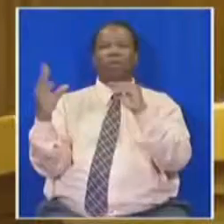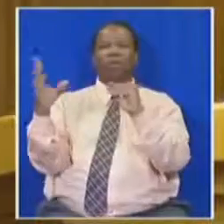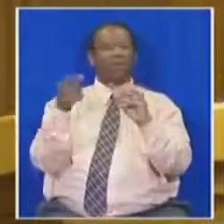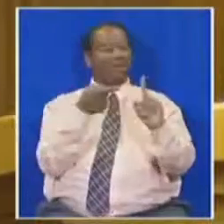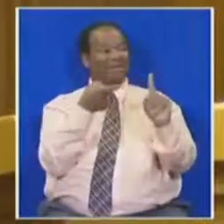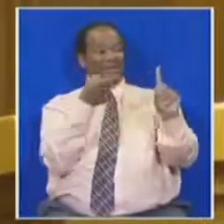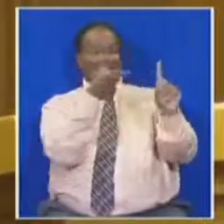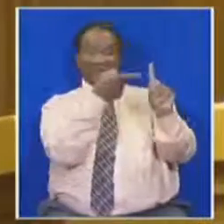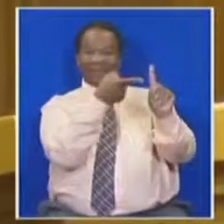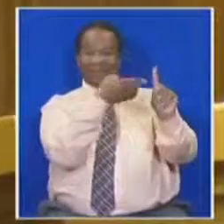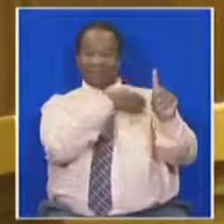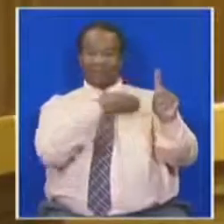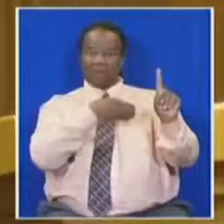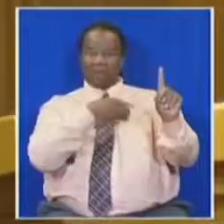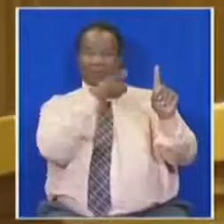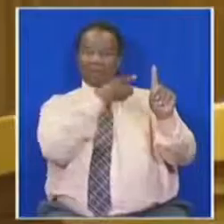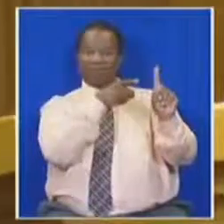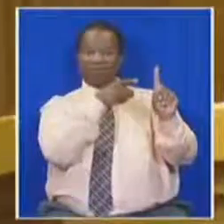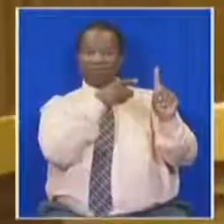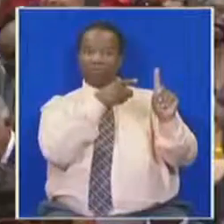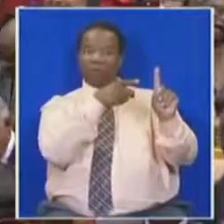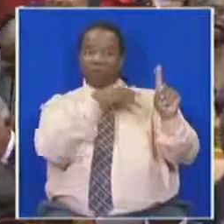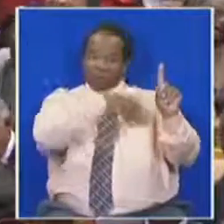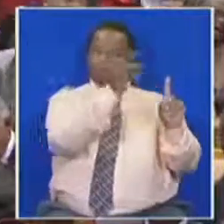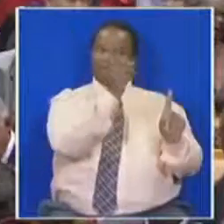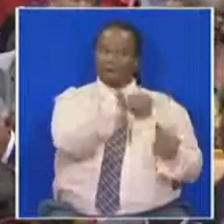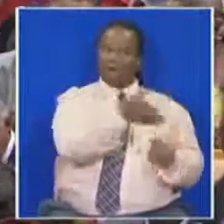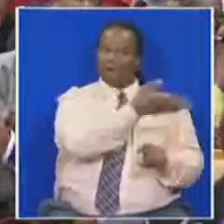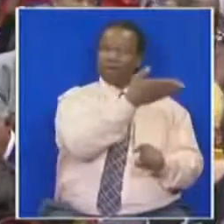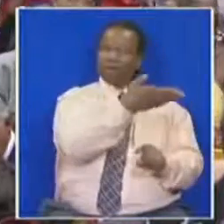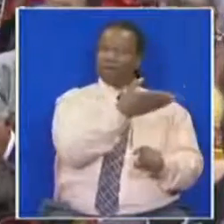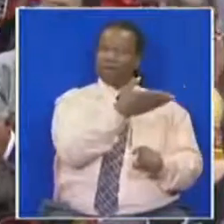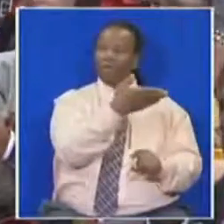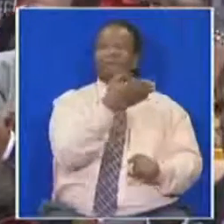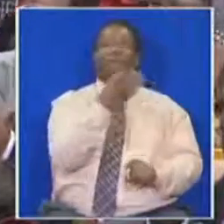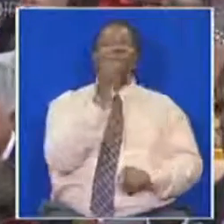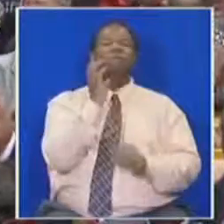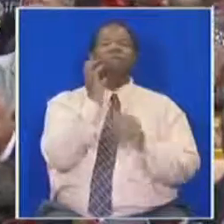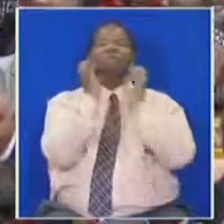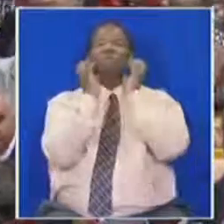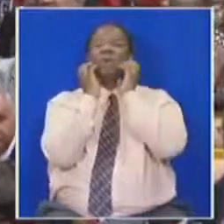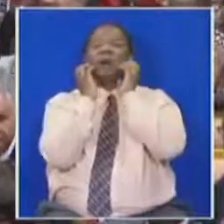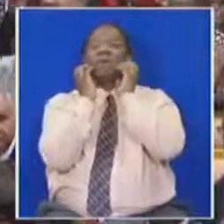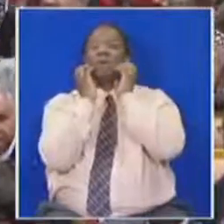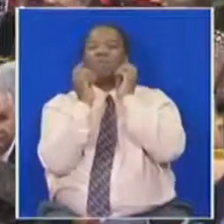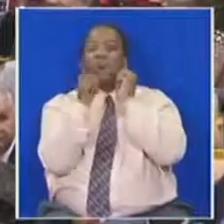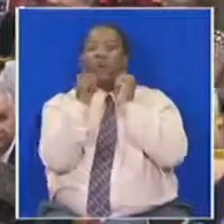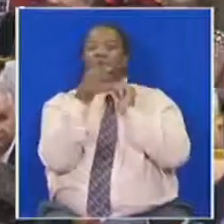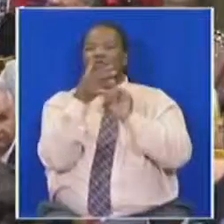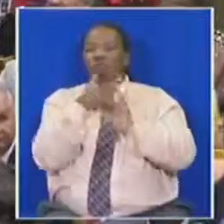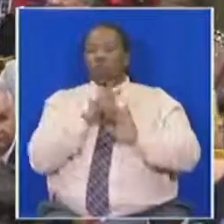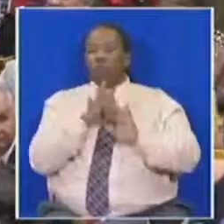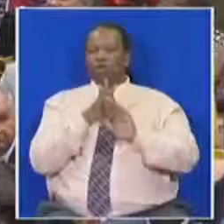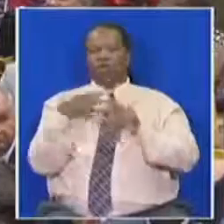house. Zuma Honorable Malema, you are the one who's not prepared to go.